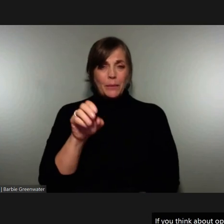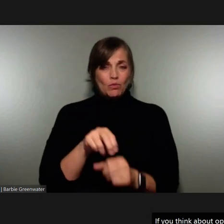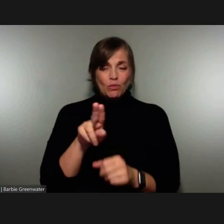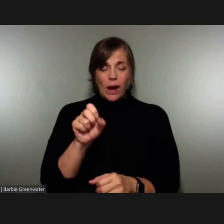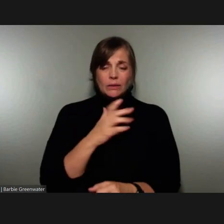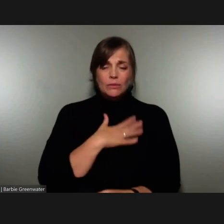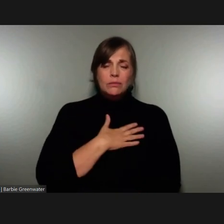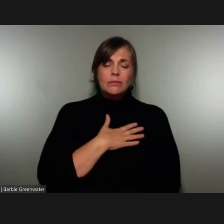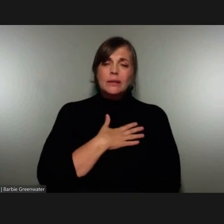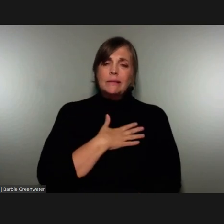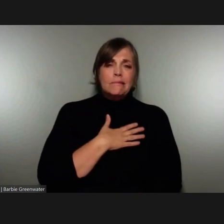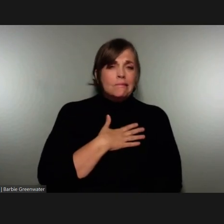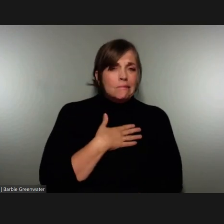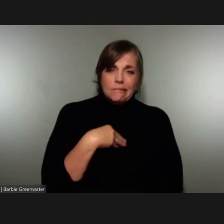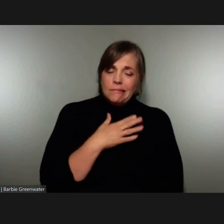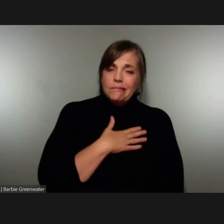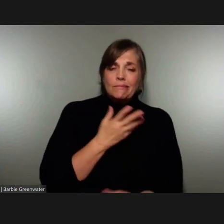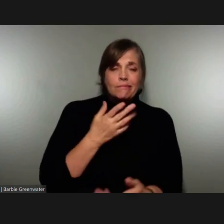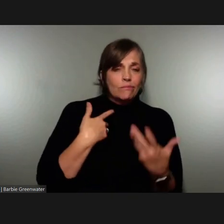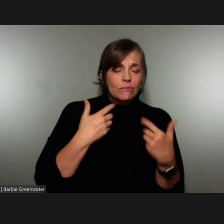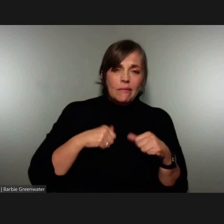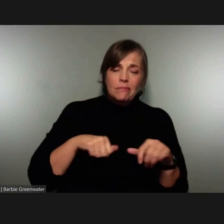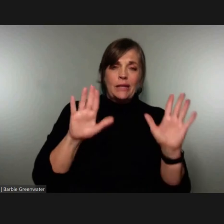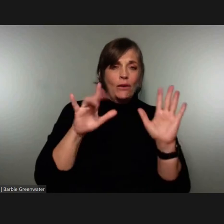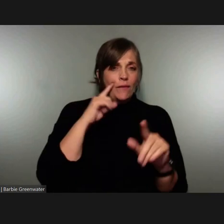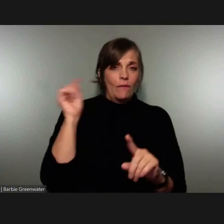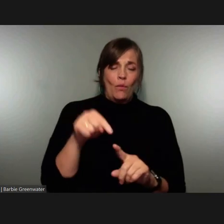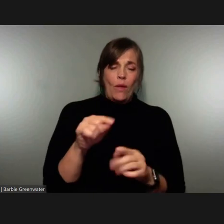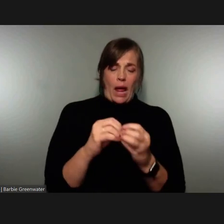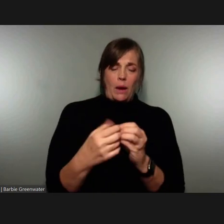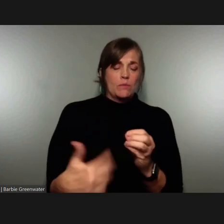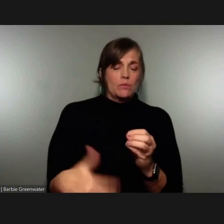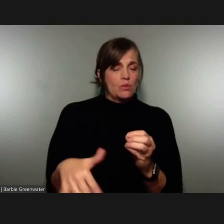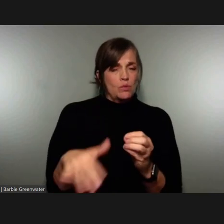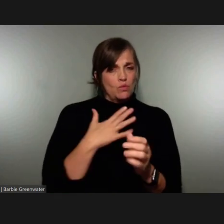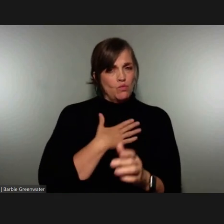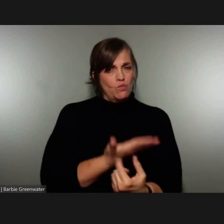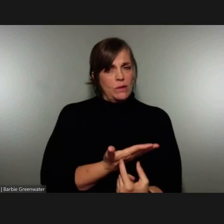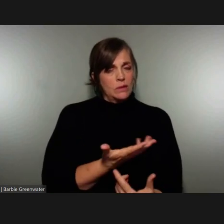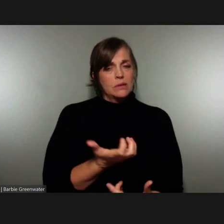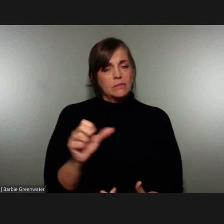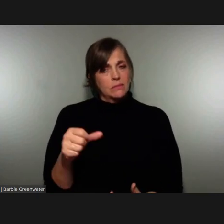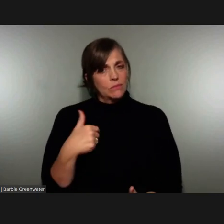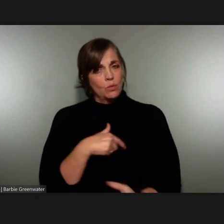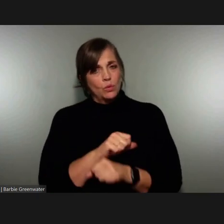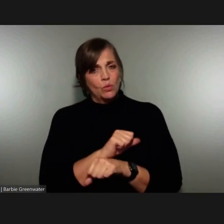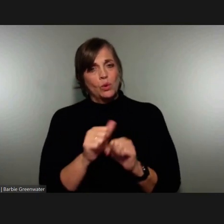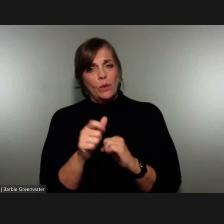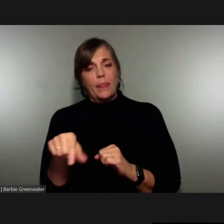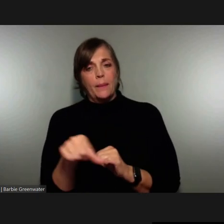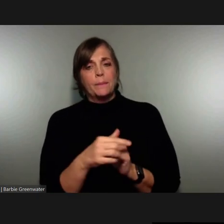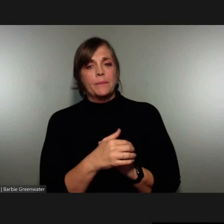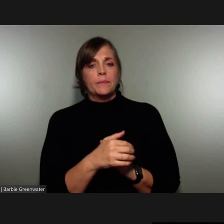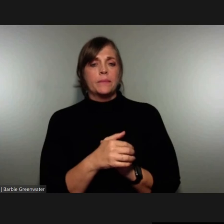left front tire to have a net promoter score of 50? A lot of them, I can tell you. We work with some. And so I think to those who would want to